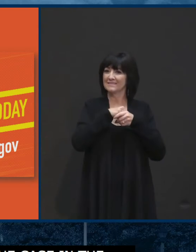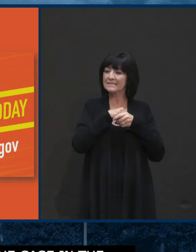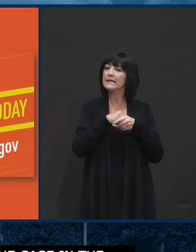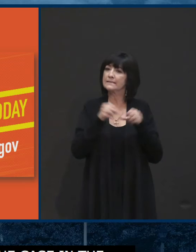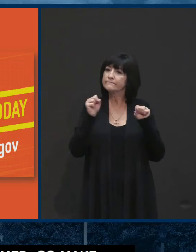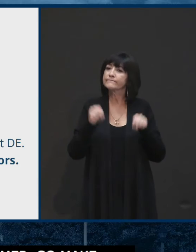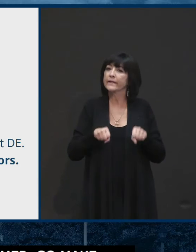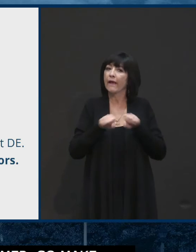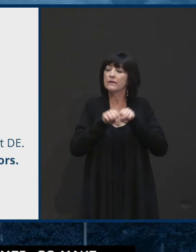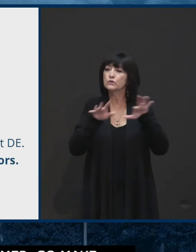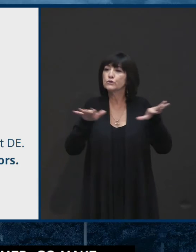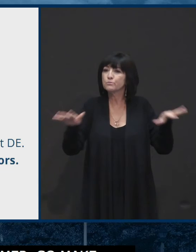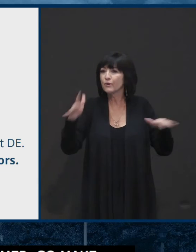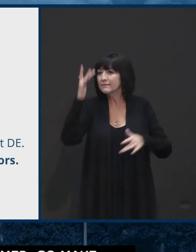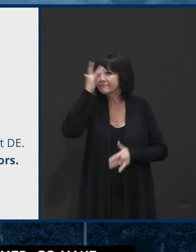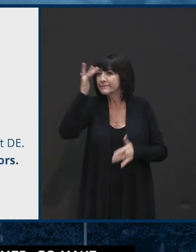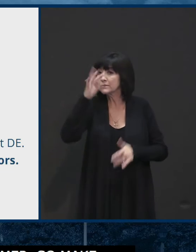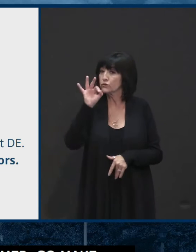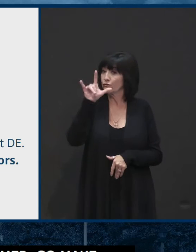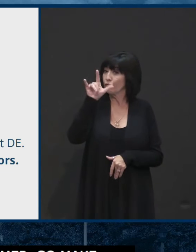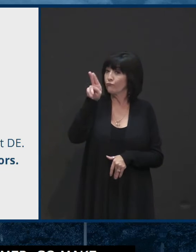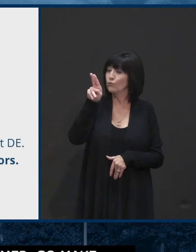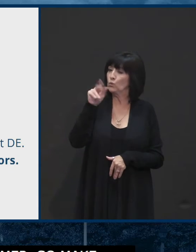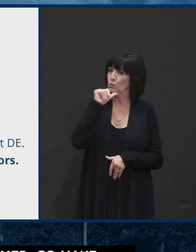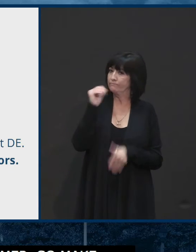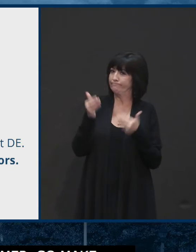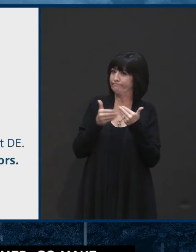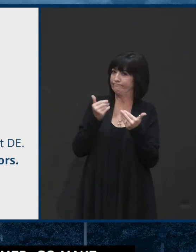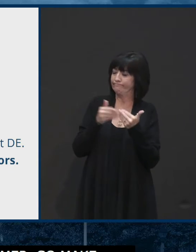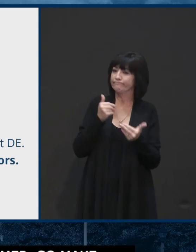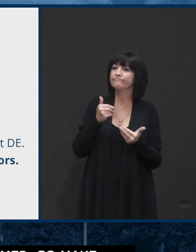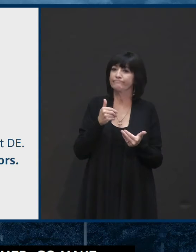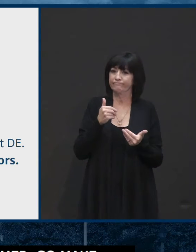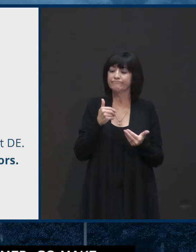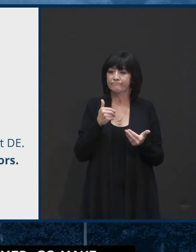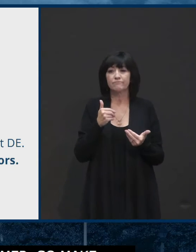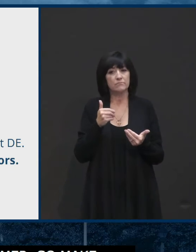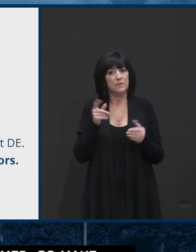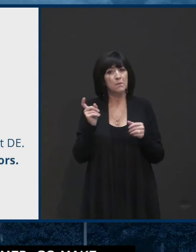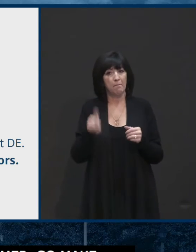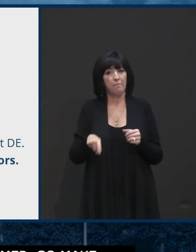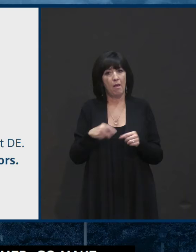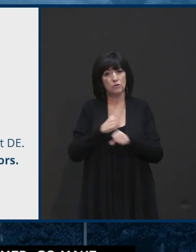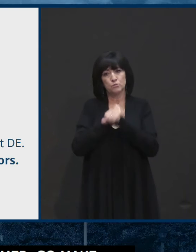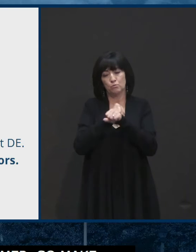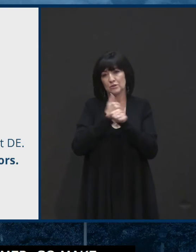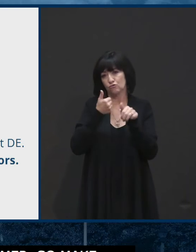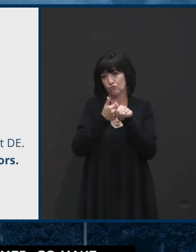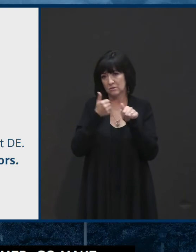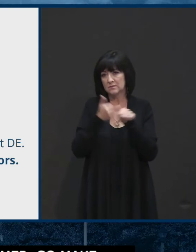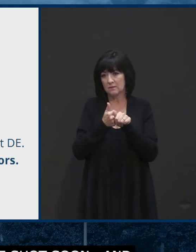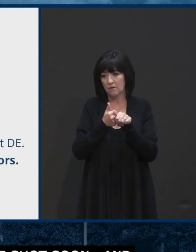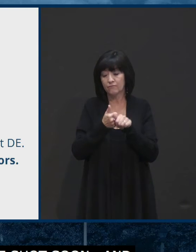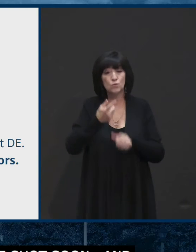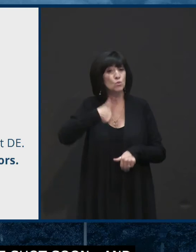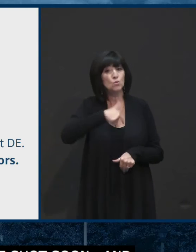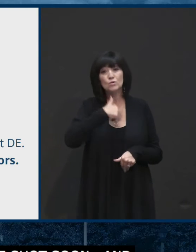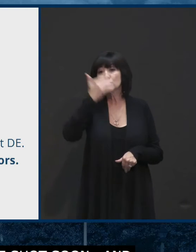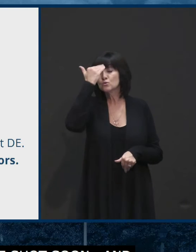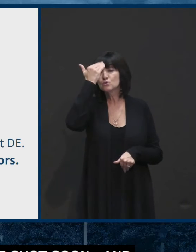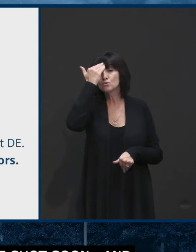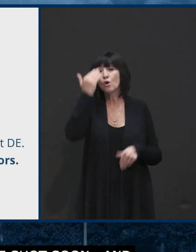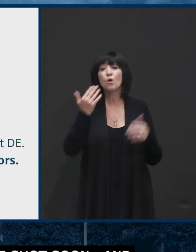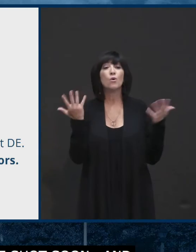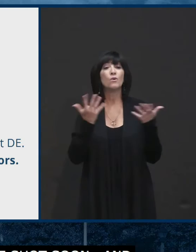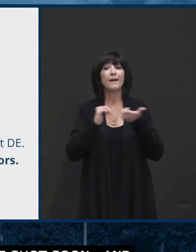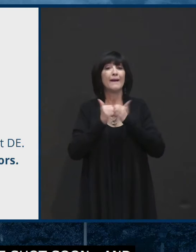remember, again, let's think about what works and what doesn't work. We know what works is to wear a mask. And again, wearing a